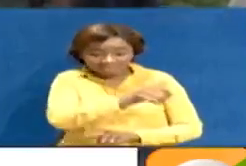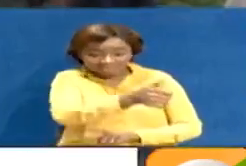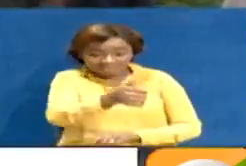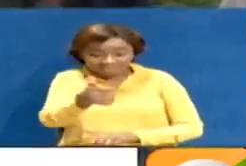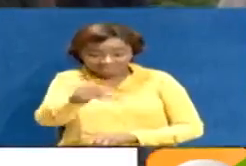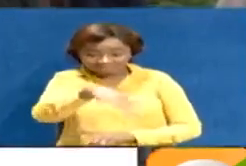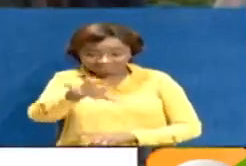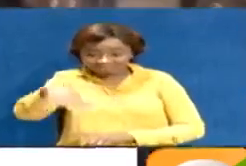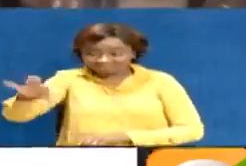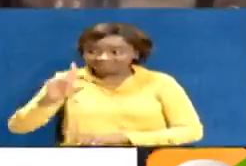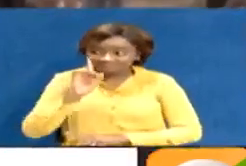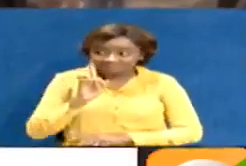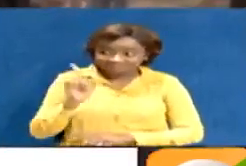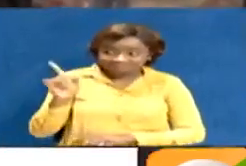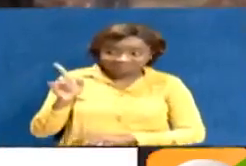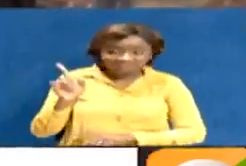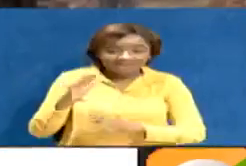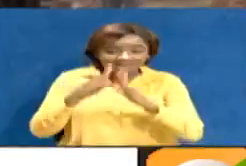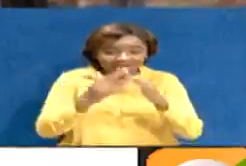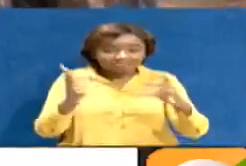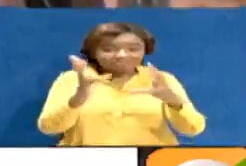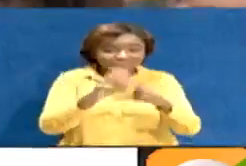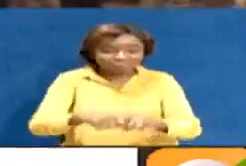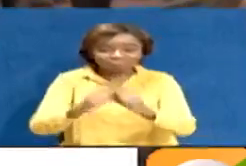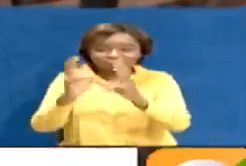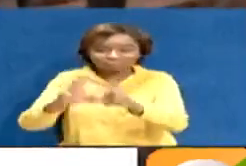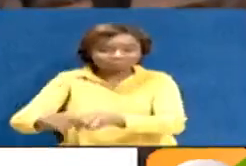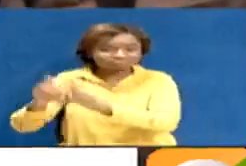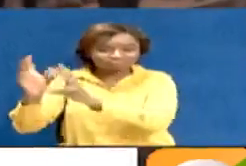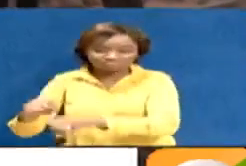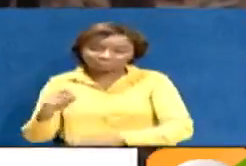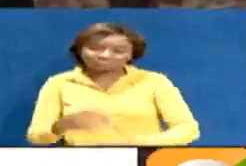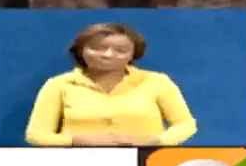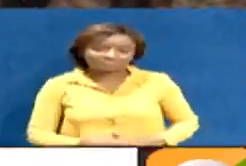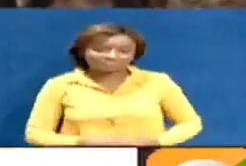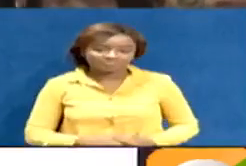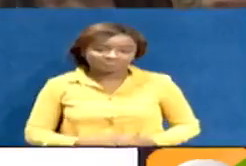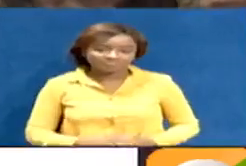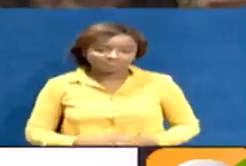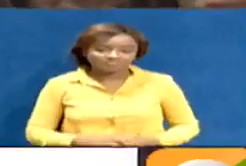of what residents have known as home for years continues.